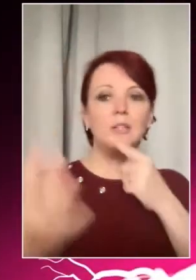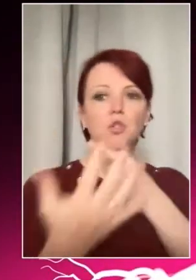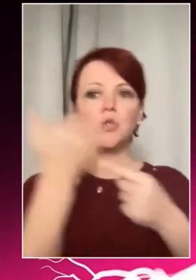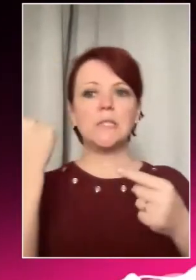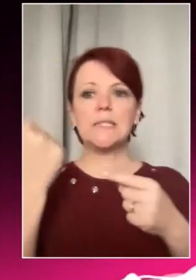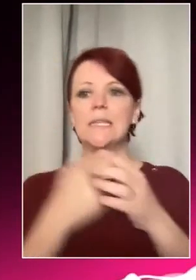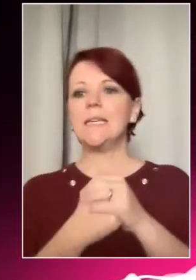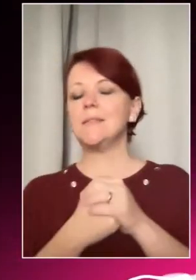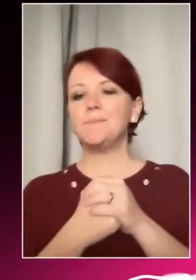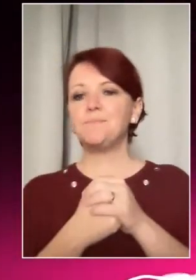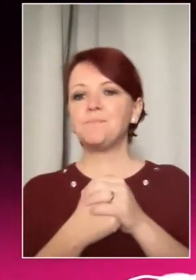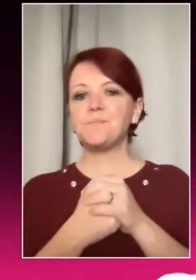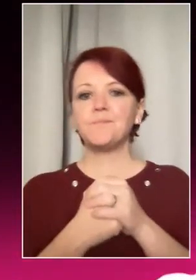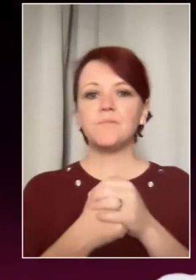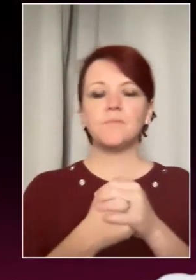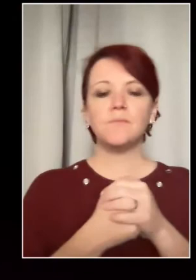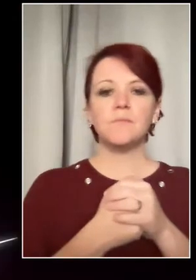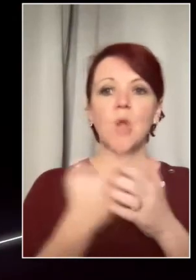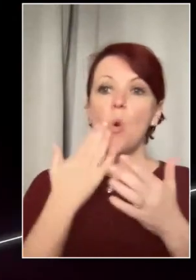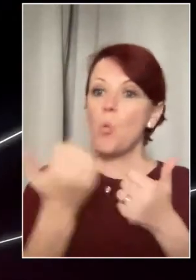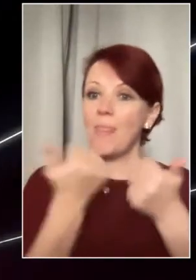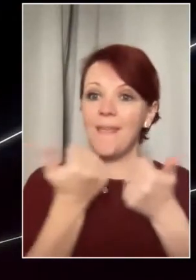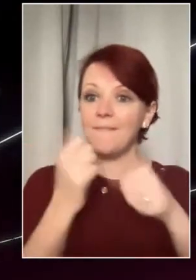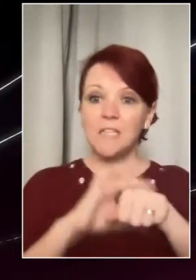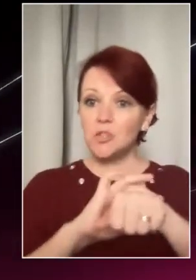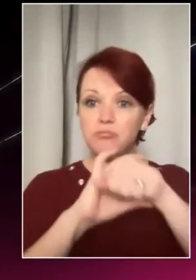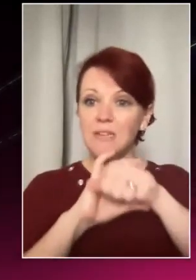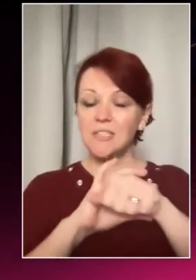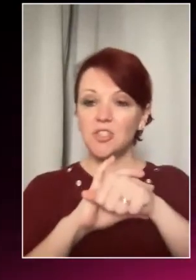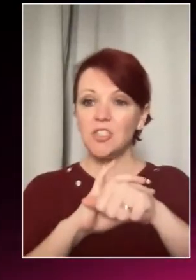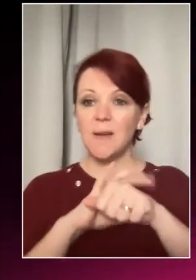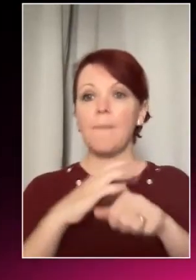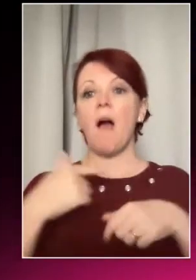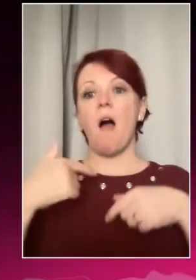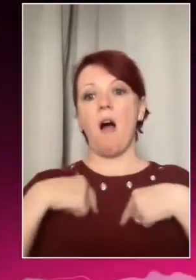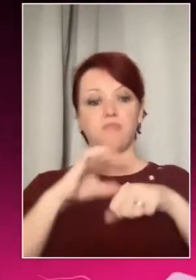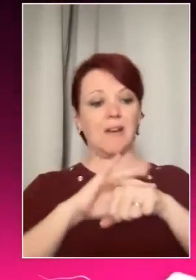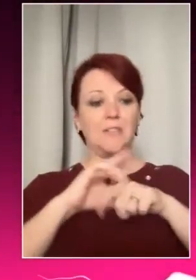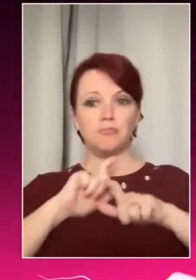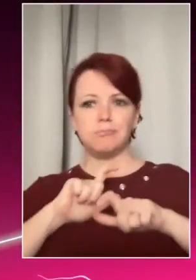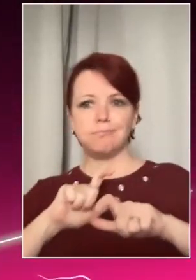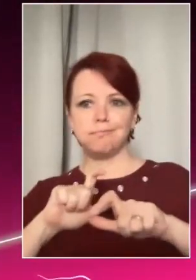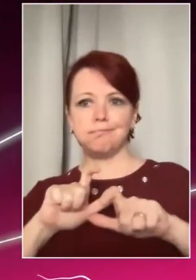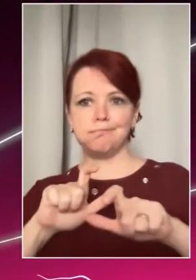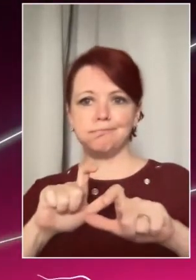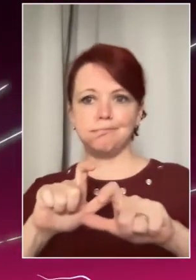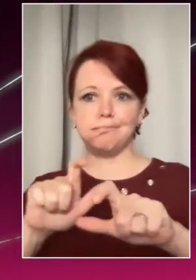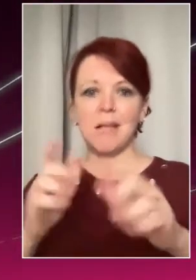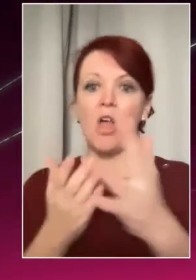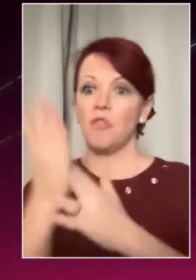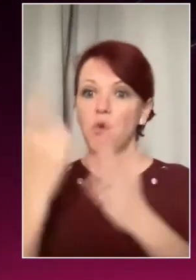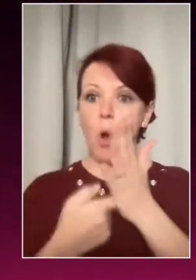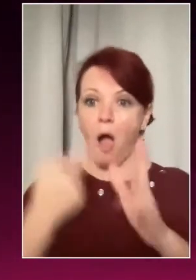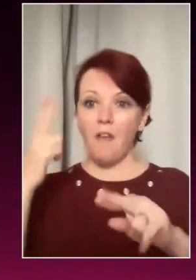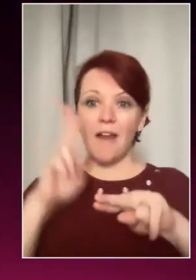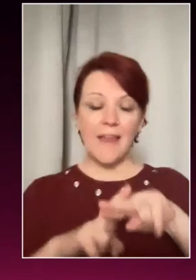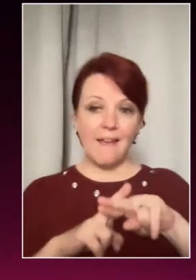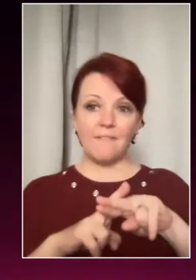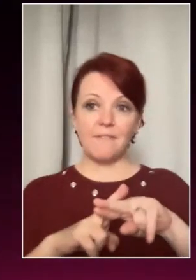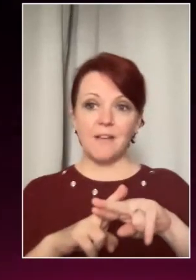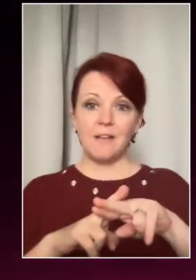On completion, our apprentices stay in the service and complete careers with numerous further opportunities for